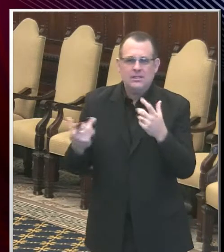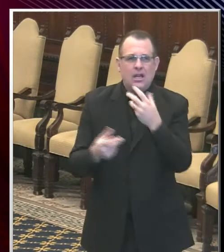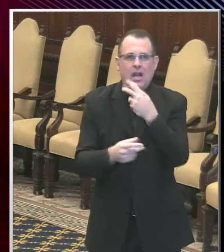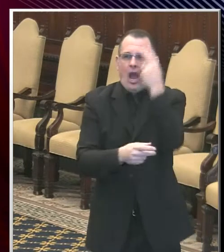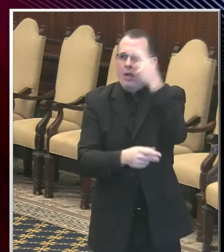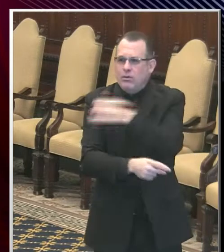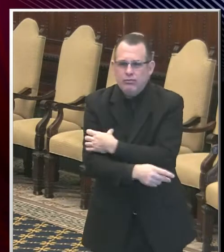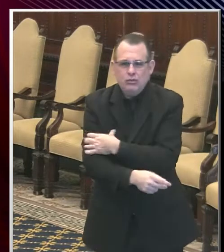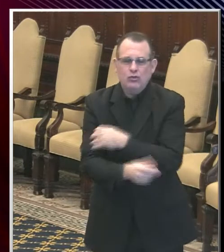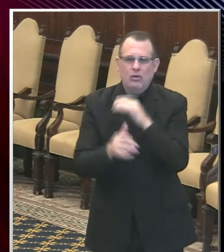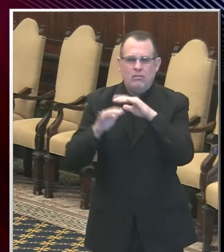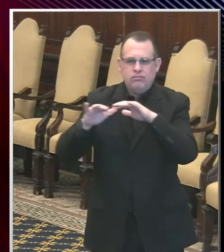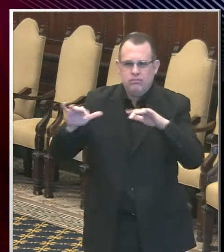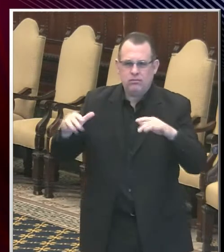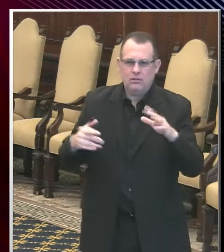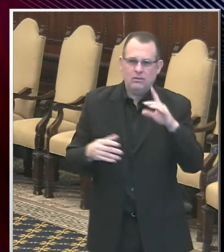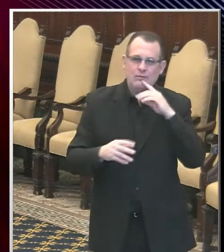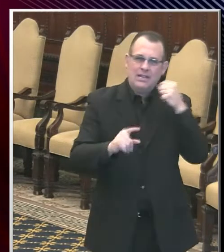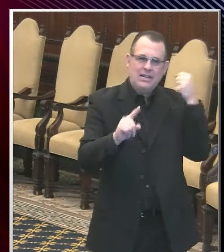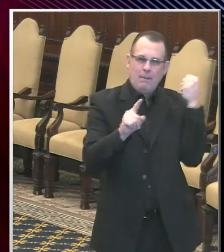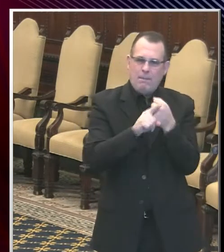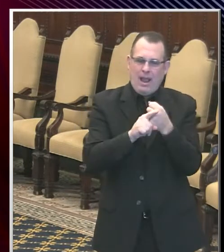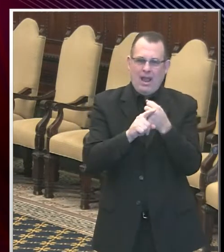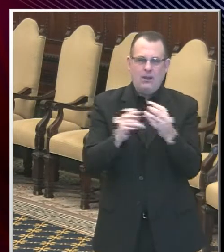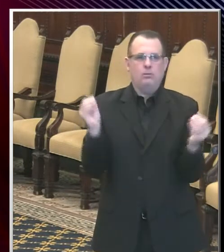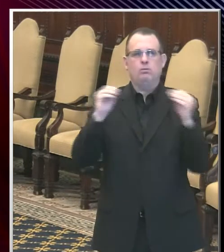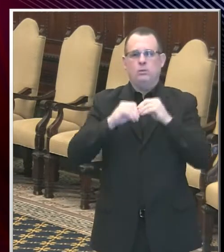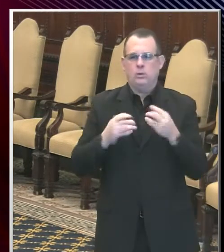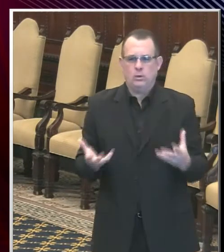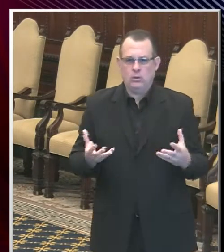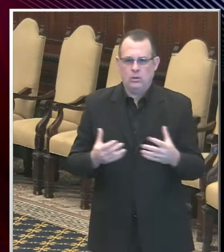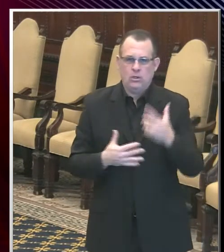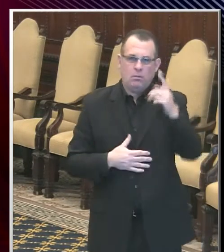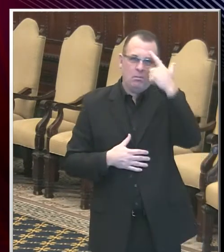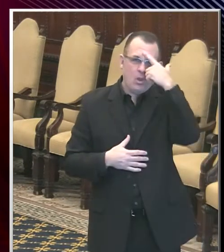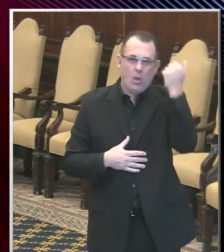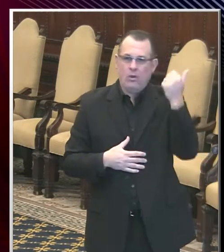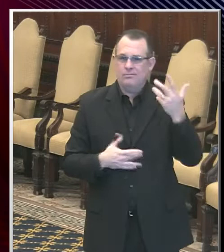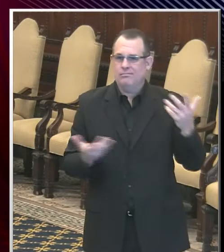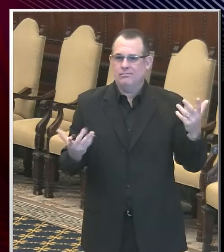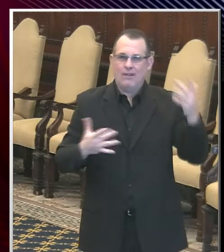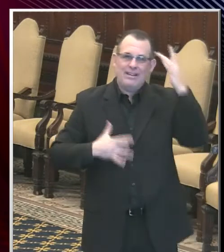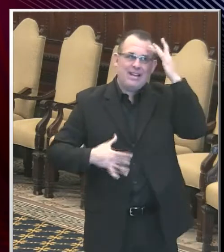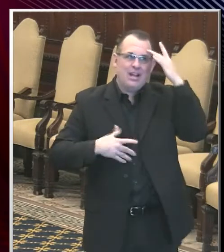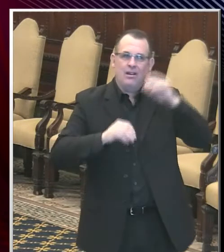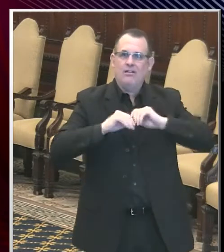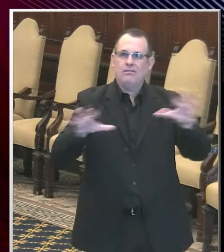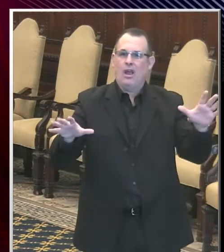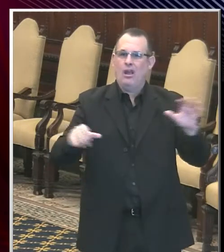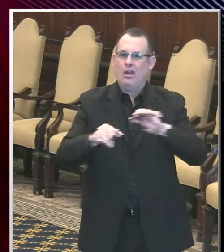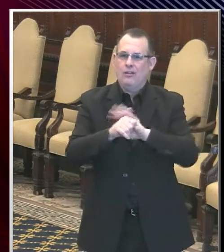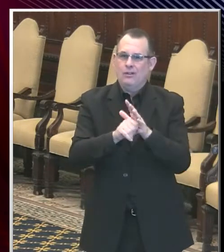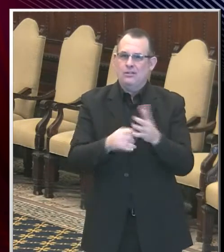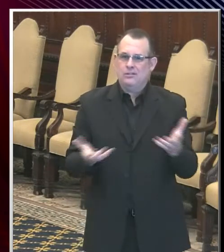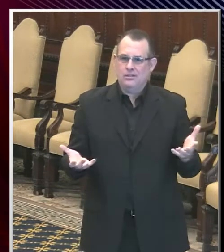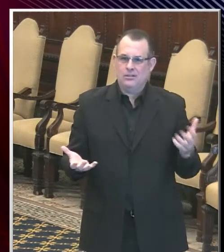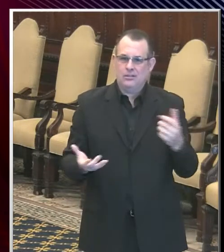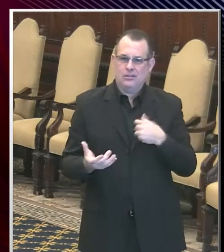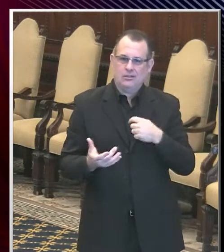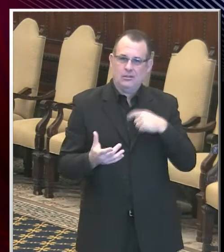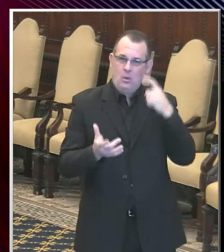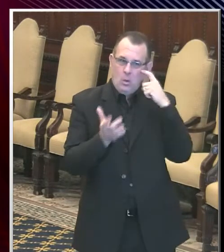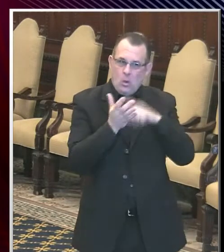and are impacted more so by the virus than other folks, as we see by the death tolls and